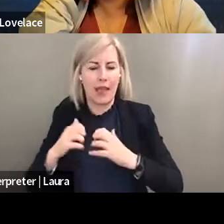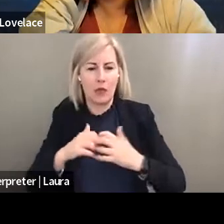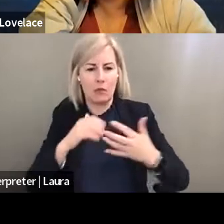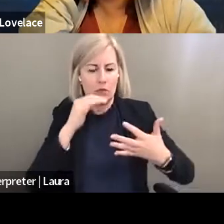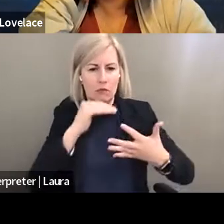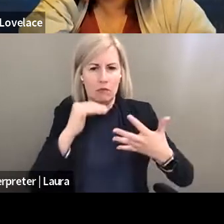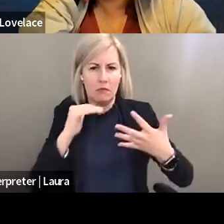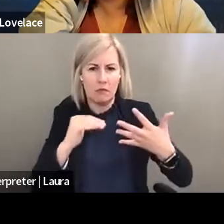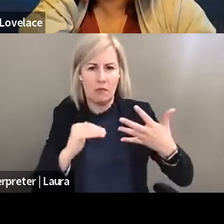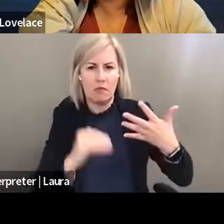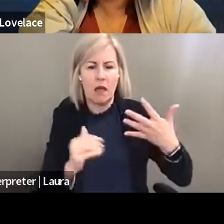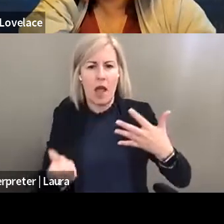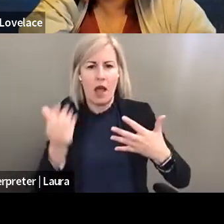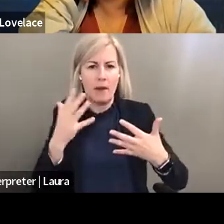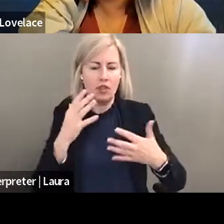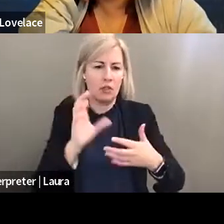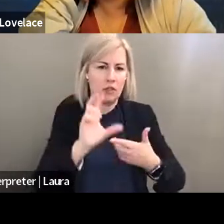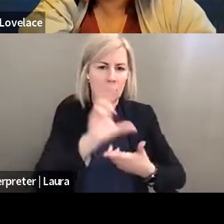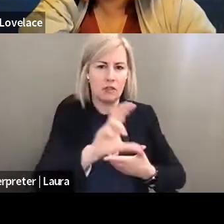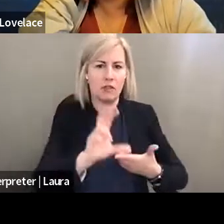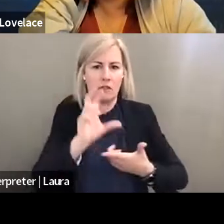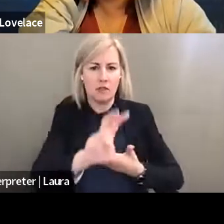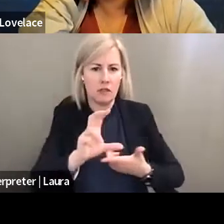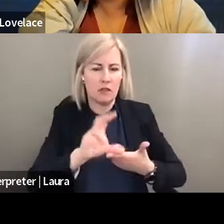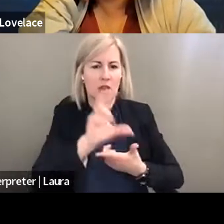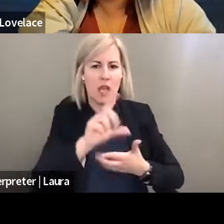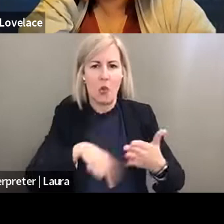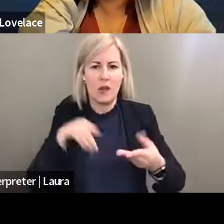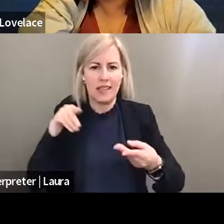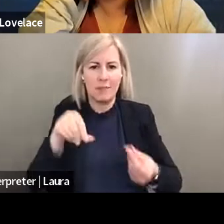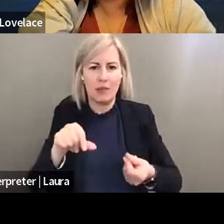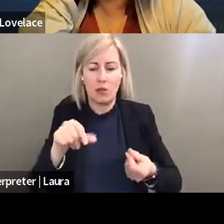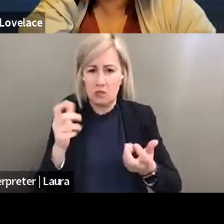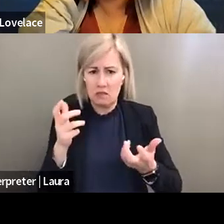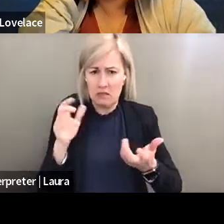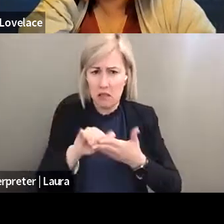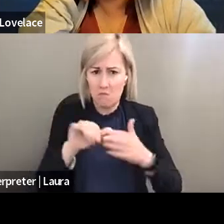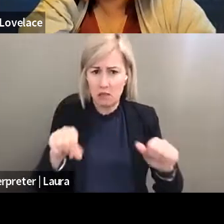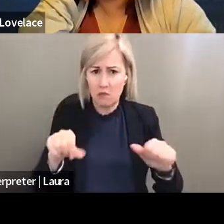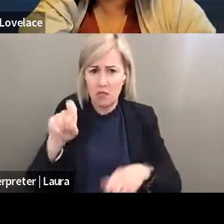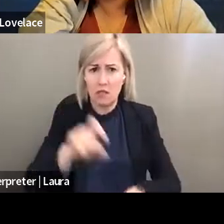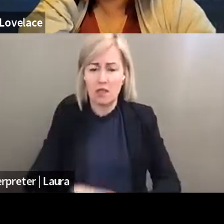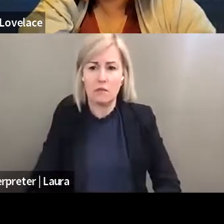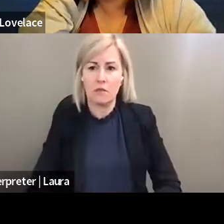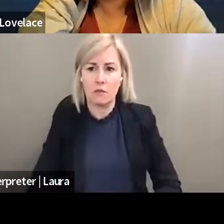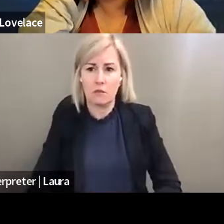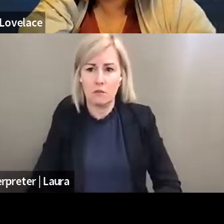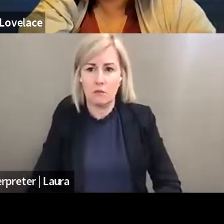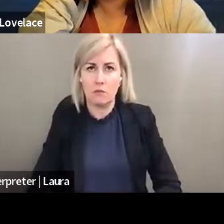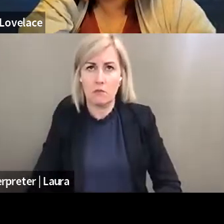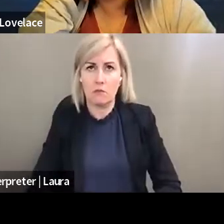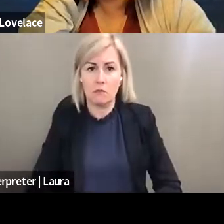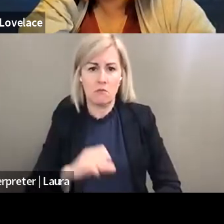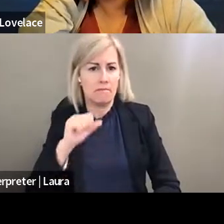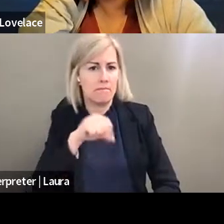much money goes to my school for my son and what it's spent on? Is that possible? should